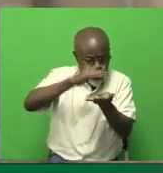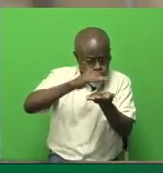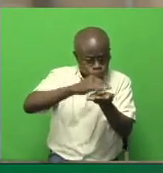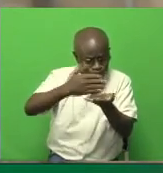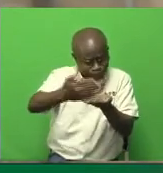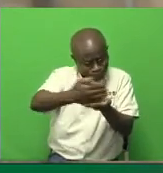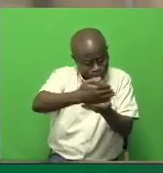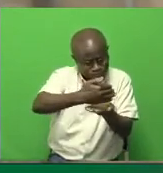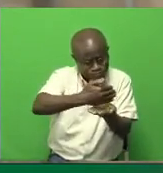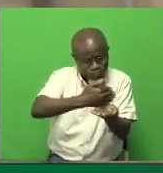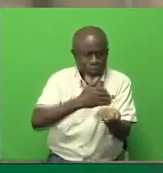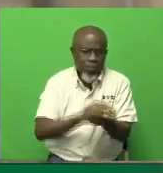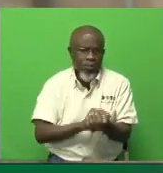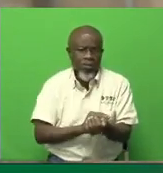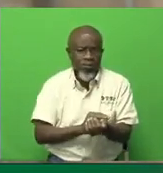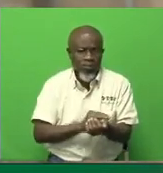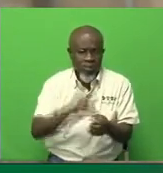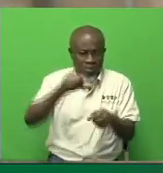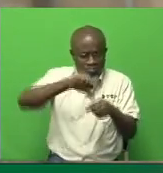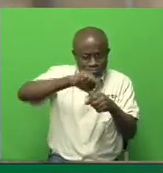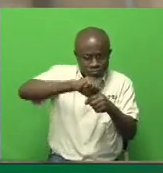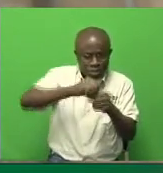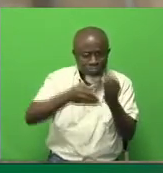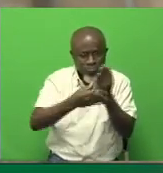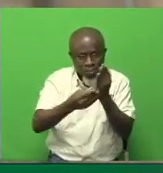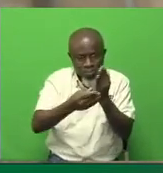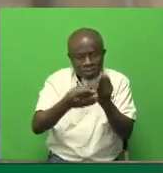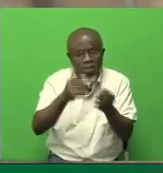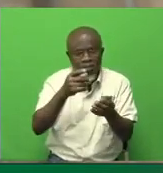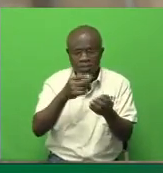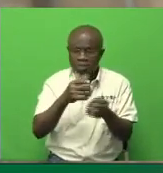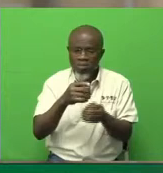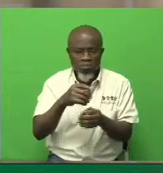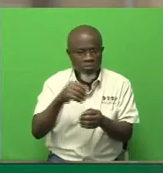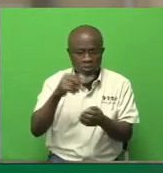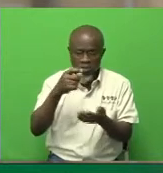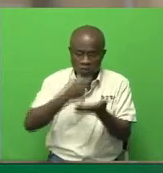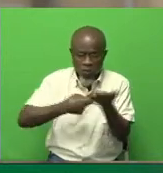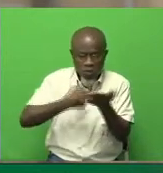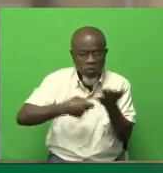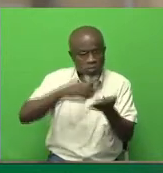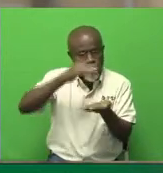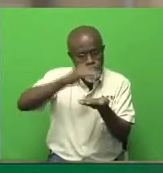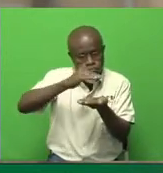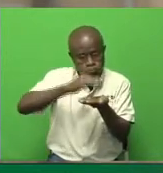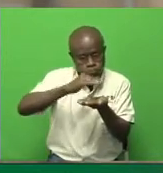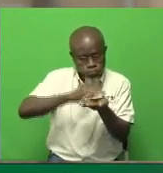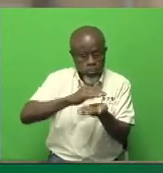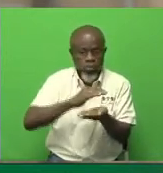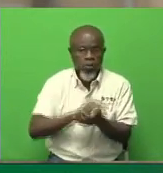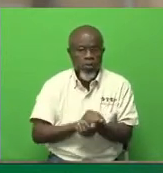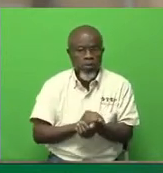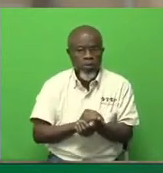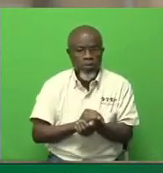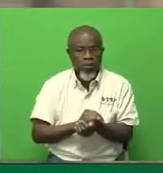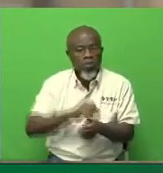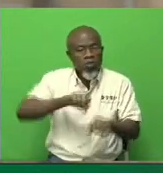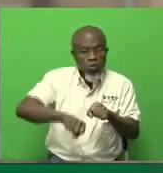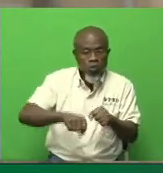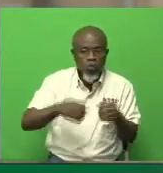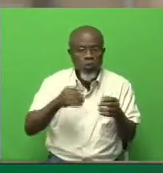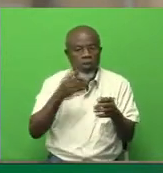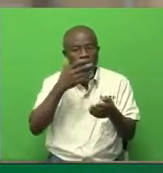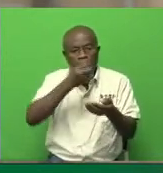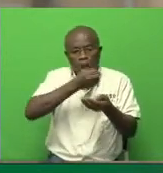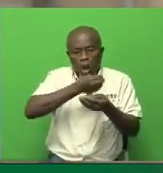declining gas prices thereby resulting in billions of dollars being